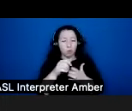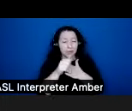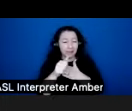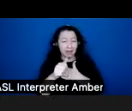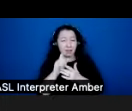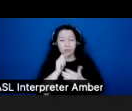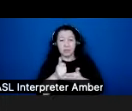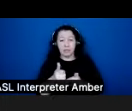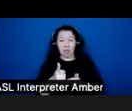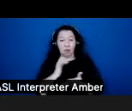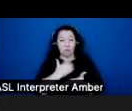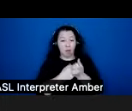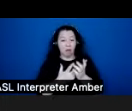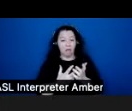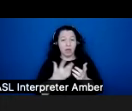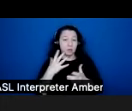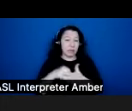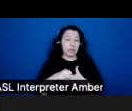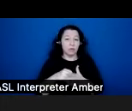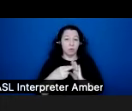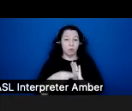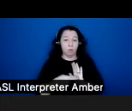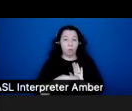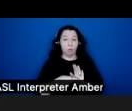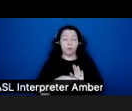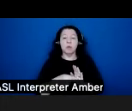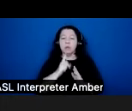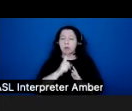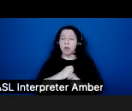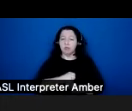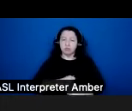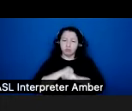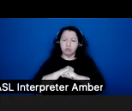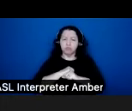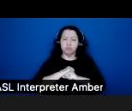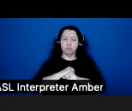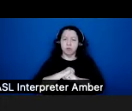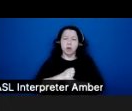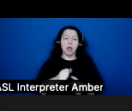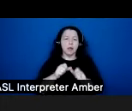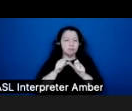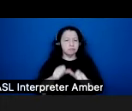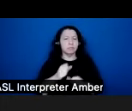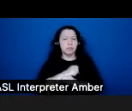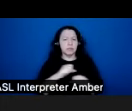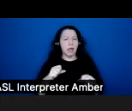their roles to keep victims safe and secure.